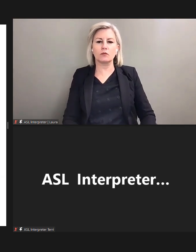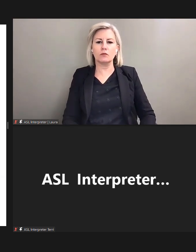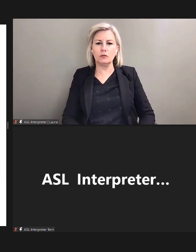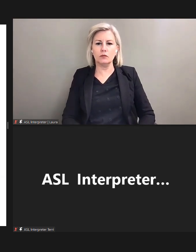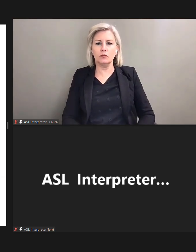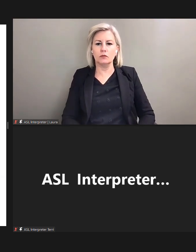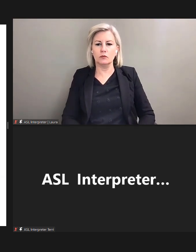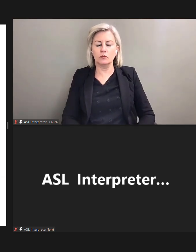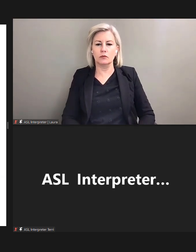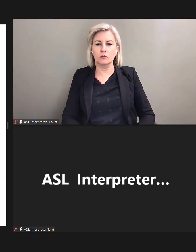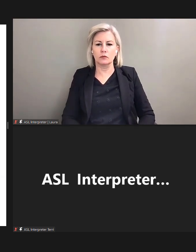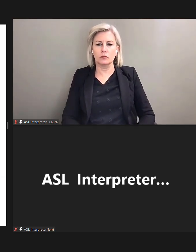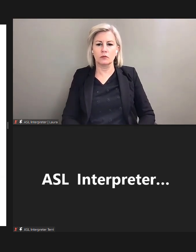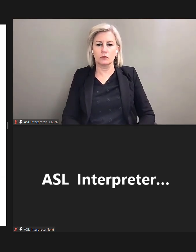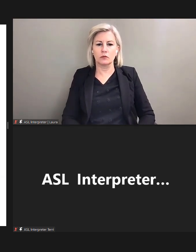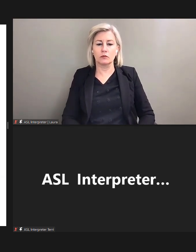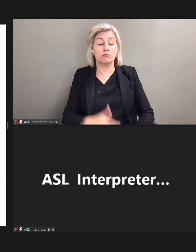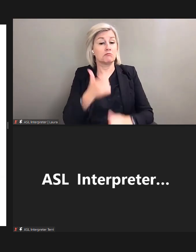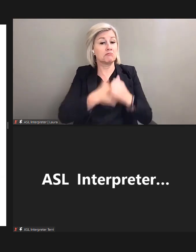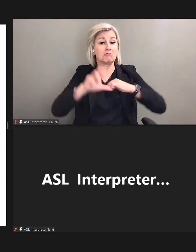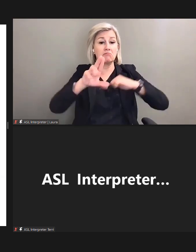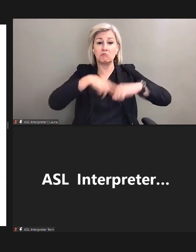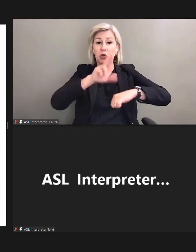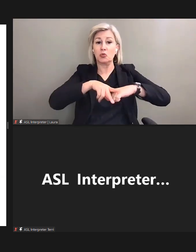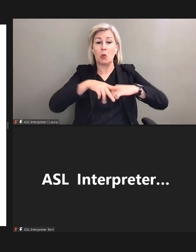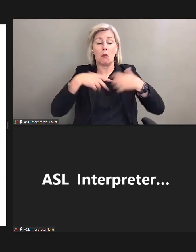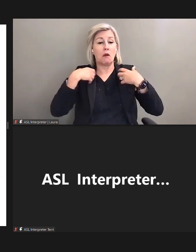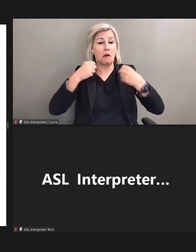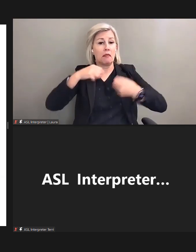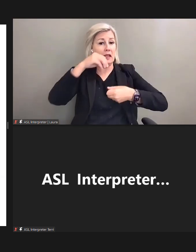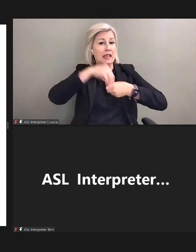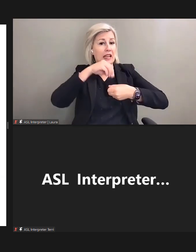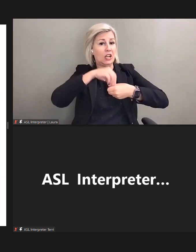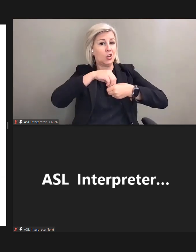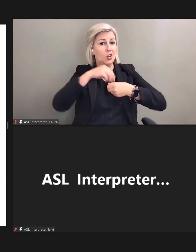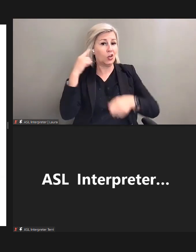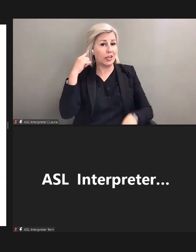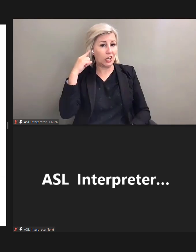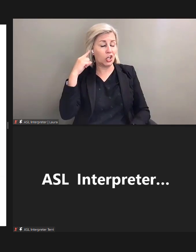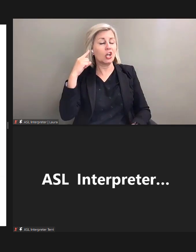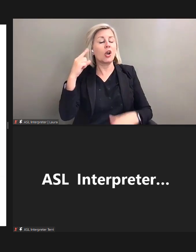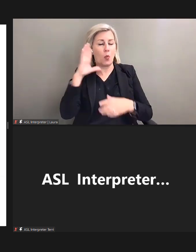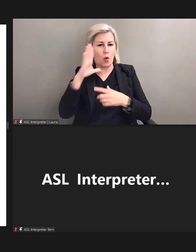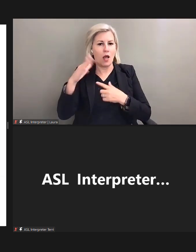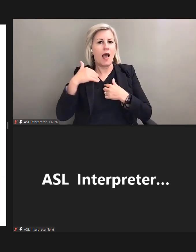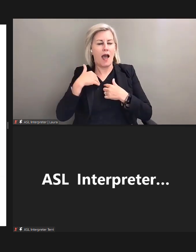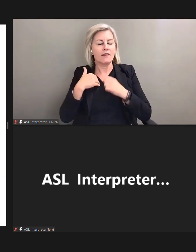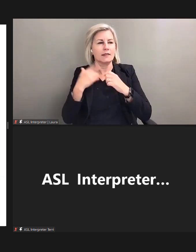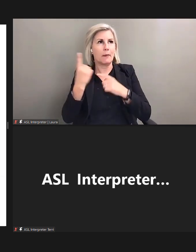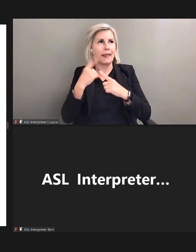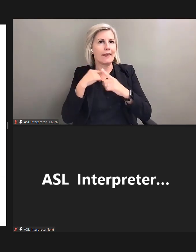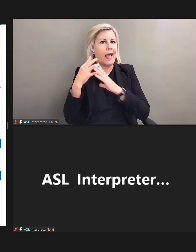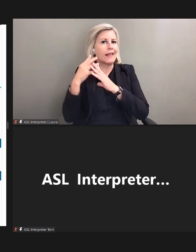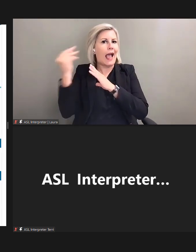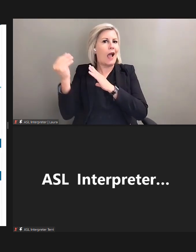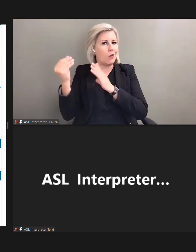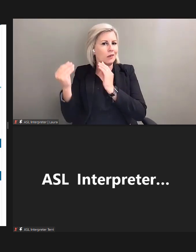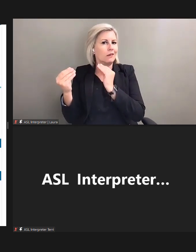So every normal, healthy inner ear produces an emission that can be recorded in this